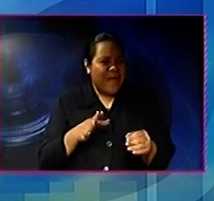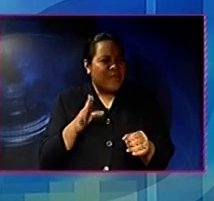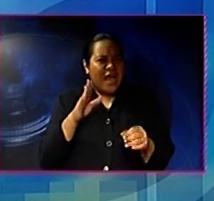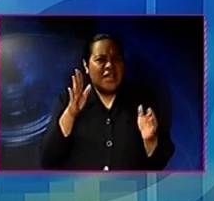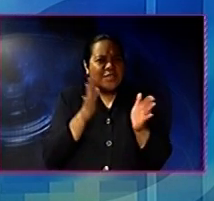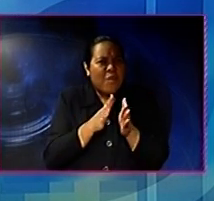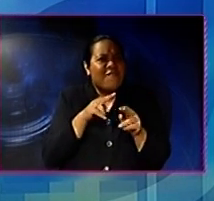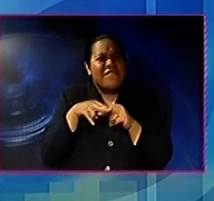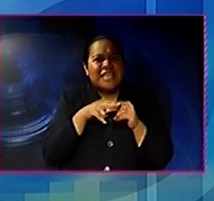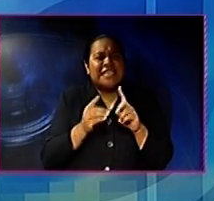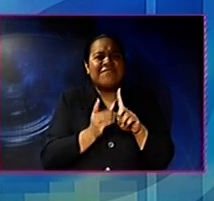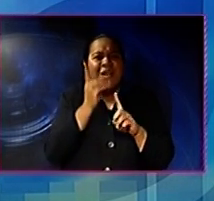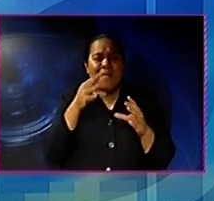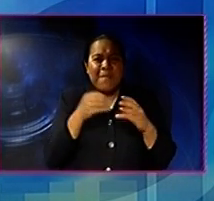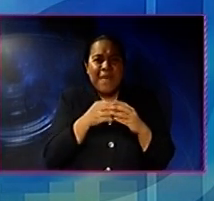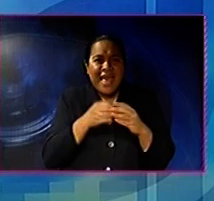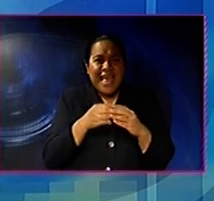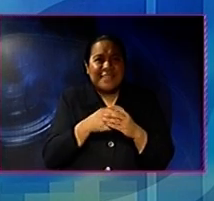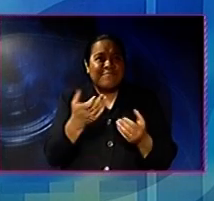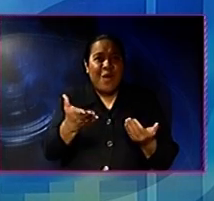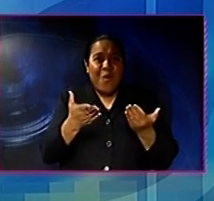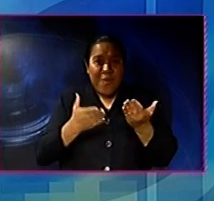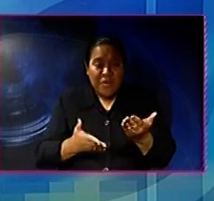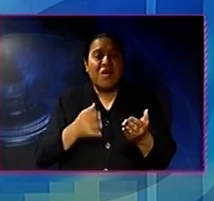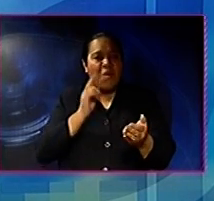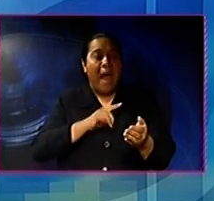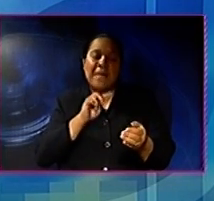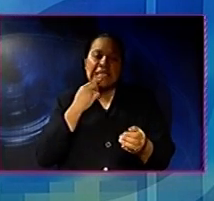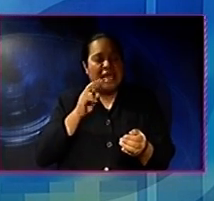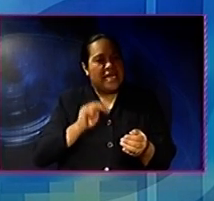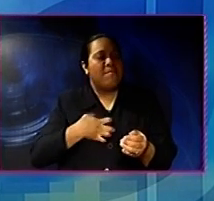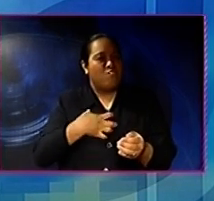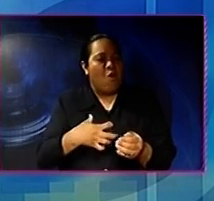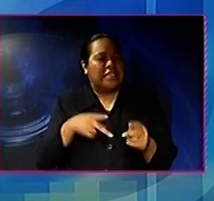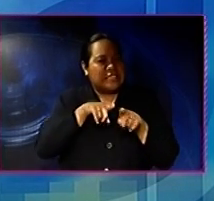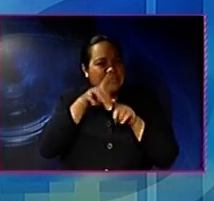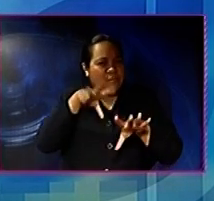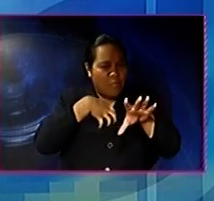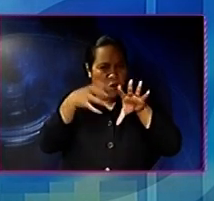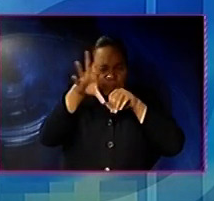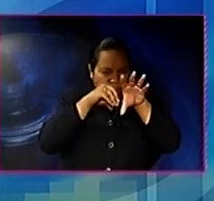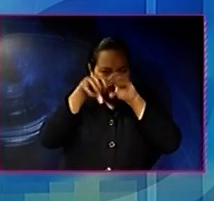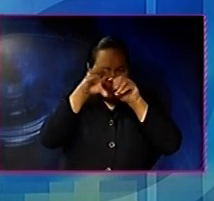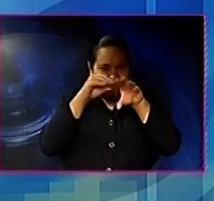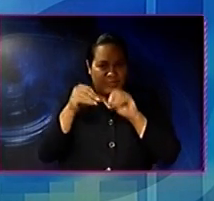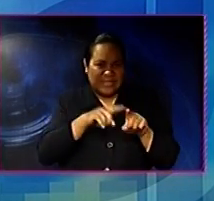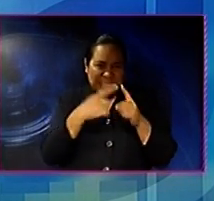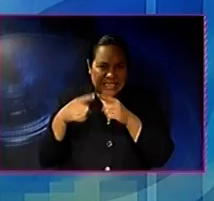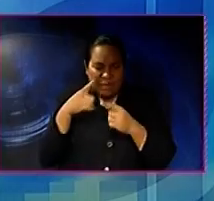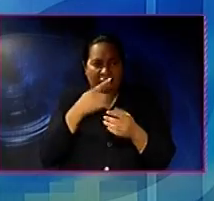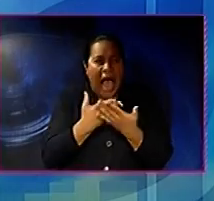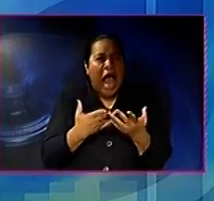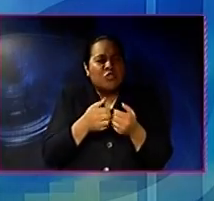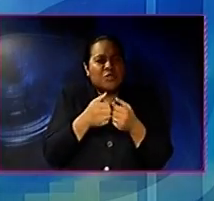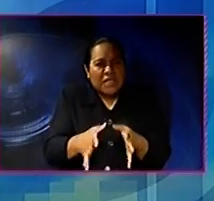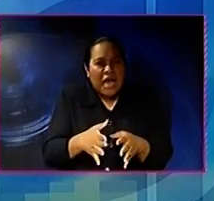Fiji Development Bank Small Business Awards in Suva this week. Therefore, the support of key players in business sector is